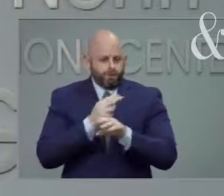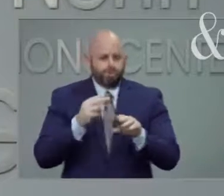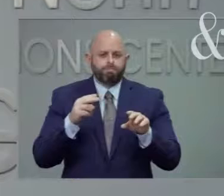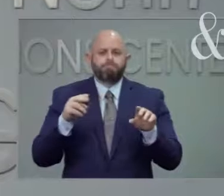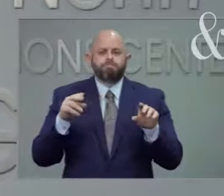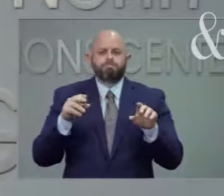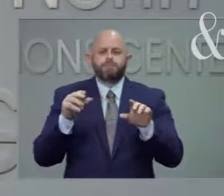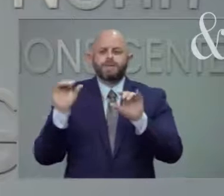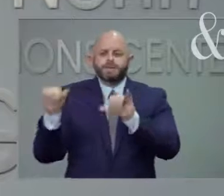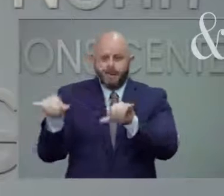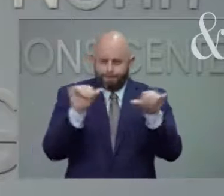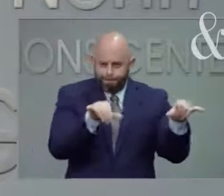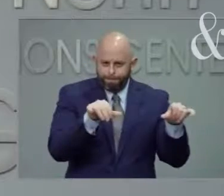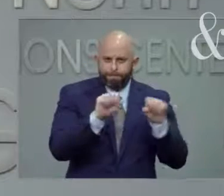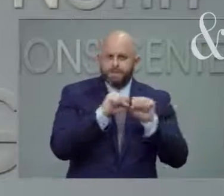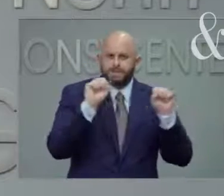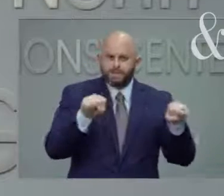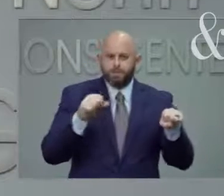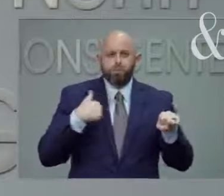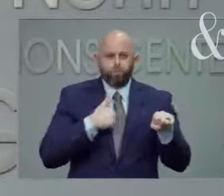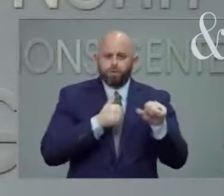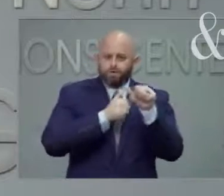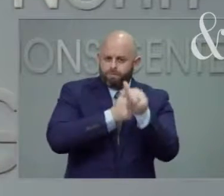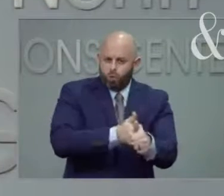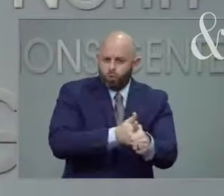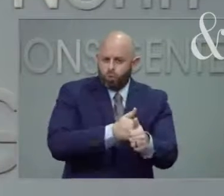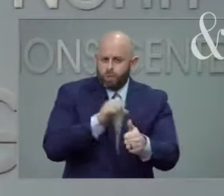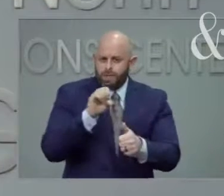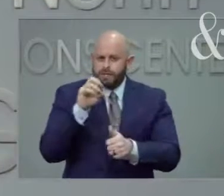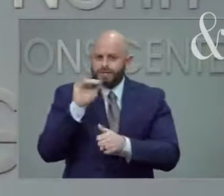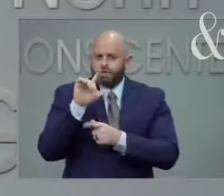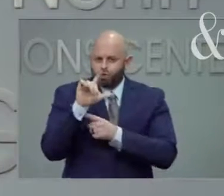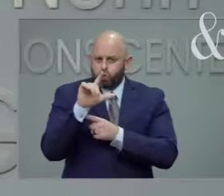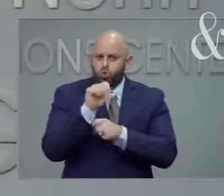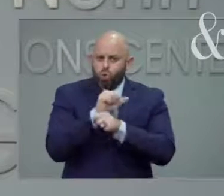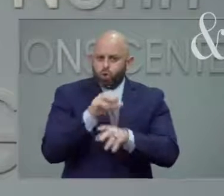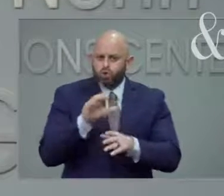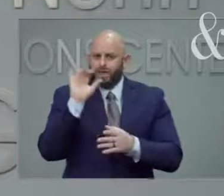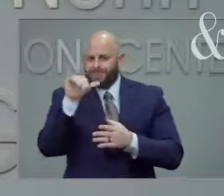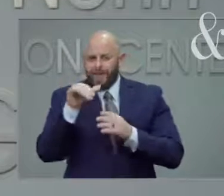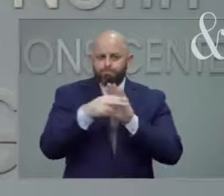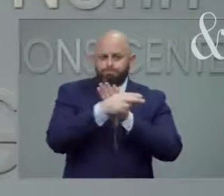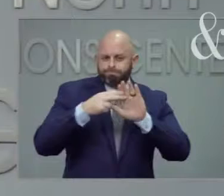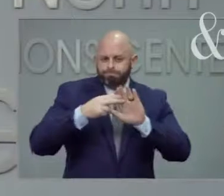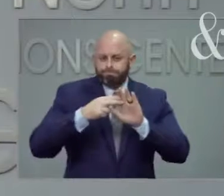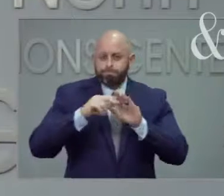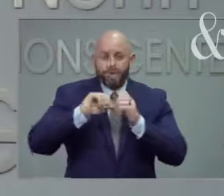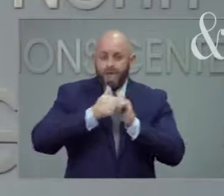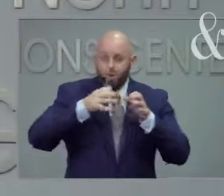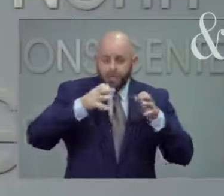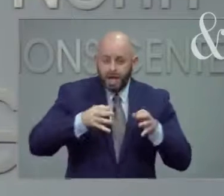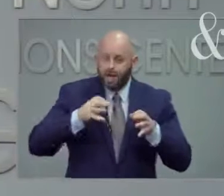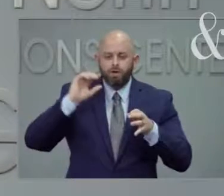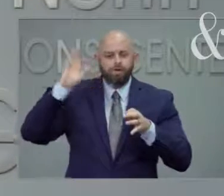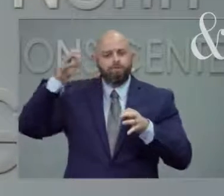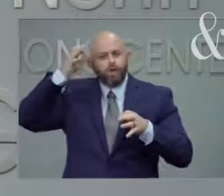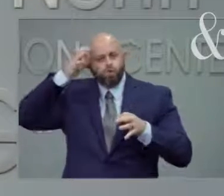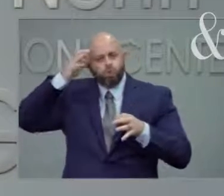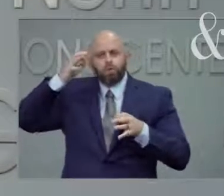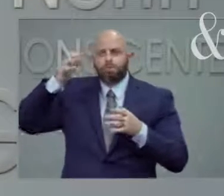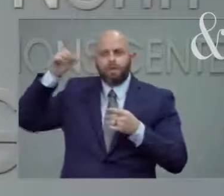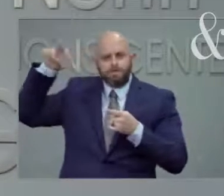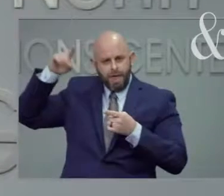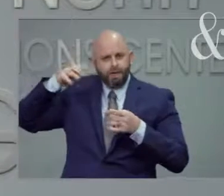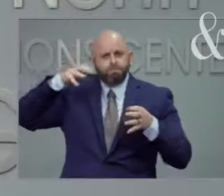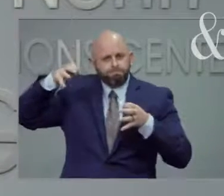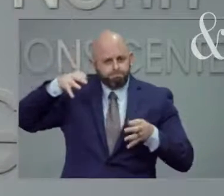system. We've stuck very closely to federal guidance, and we know that federal guidance has changed a lot over